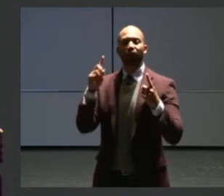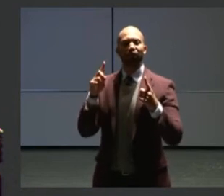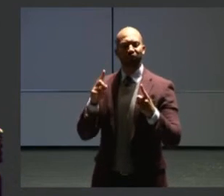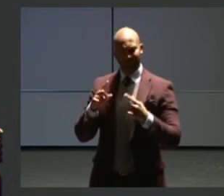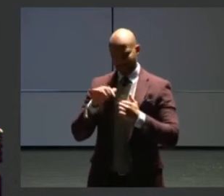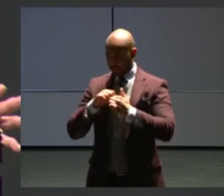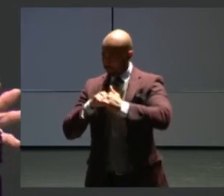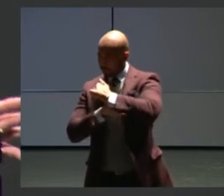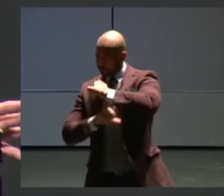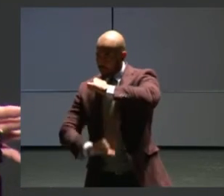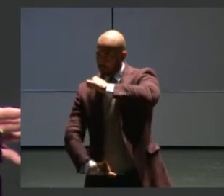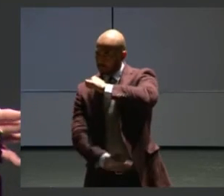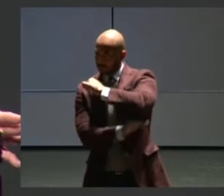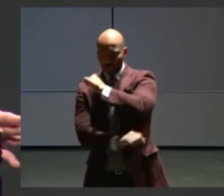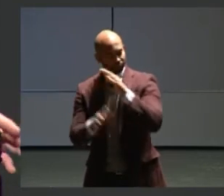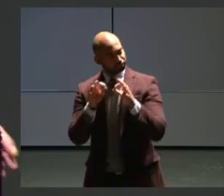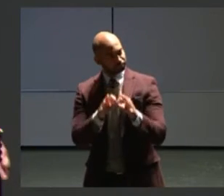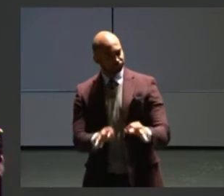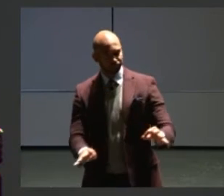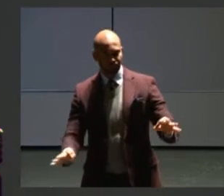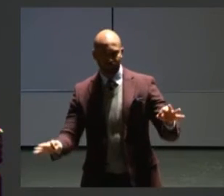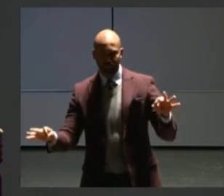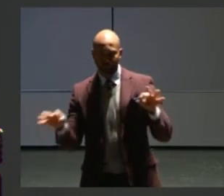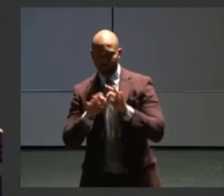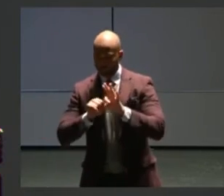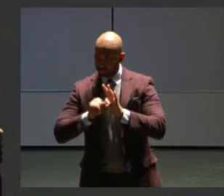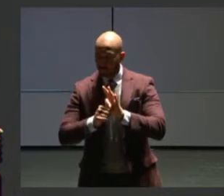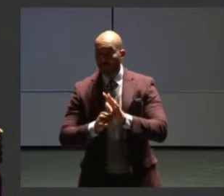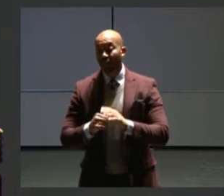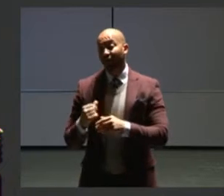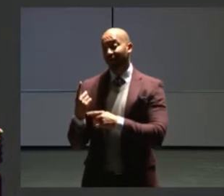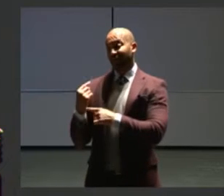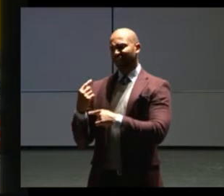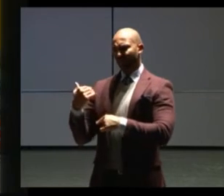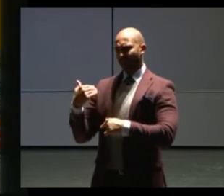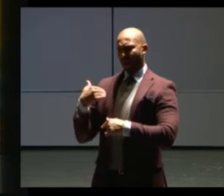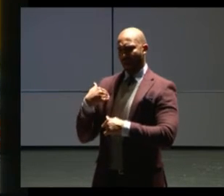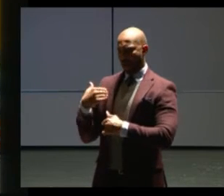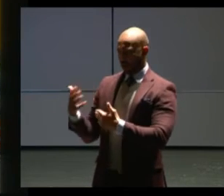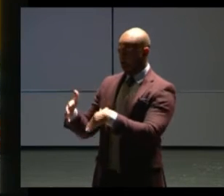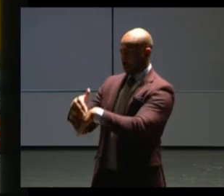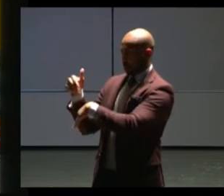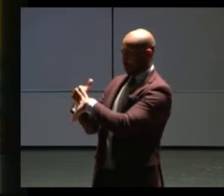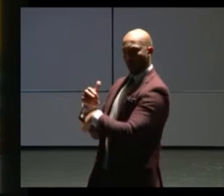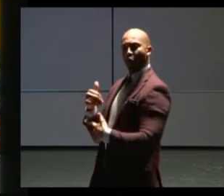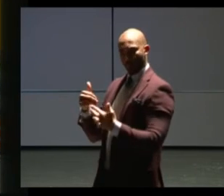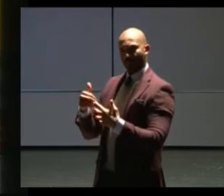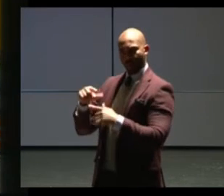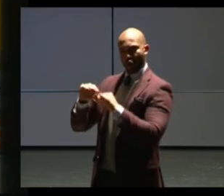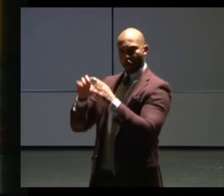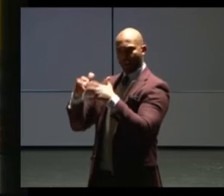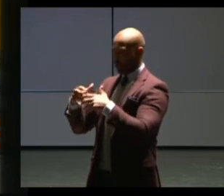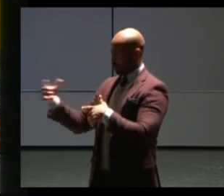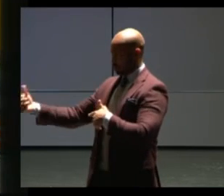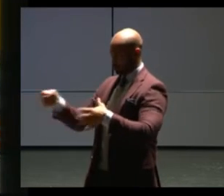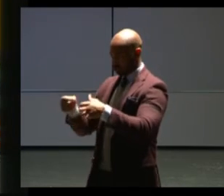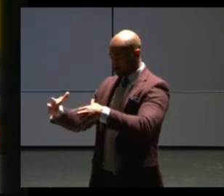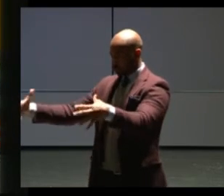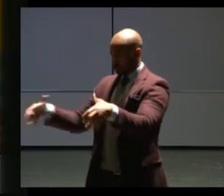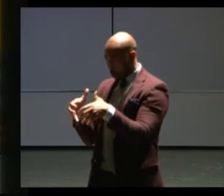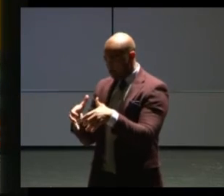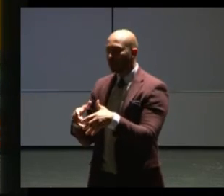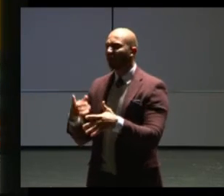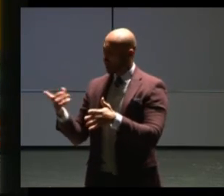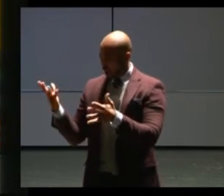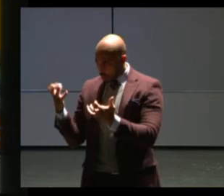is this? It's critical. I commissioned a group last year to look above and beyond the different areas that we've typically looked